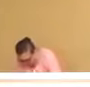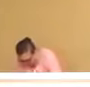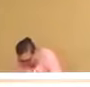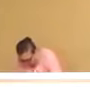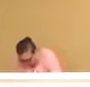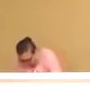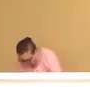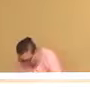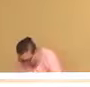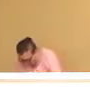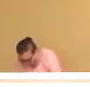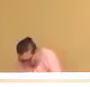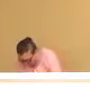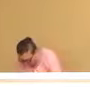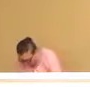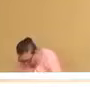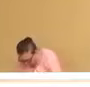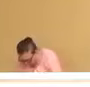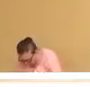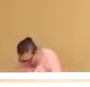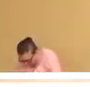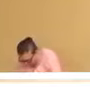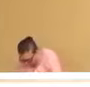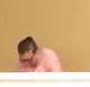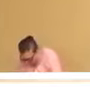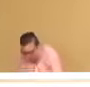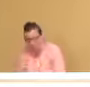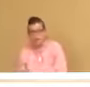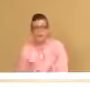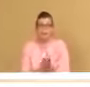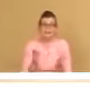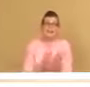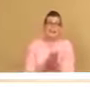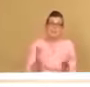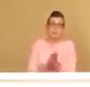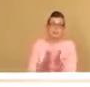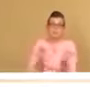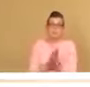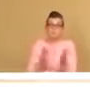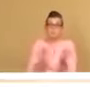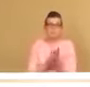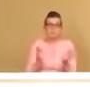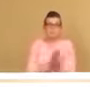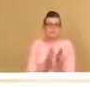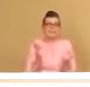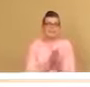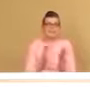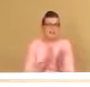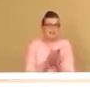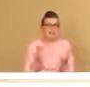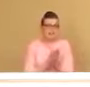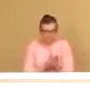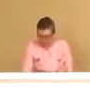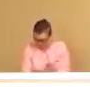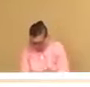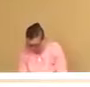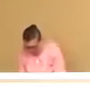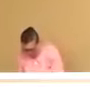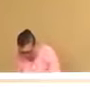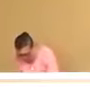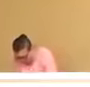intervened with that and messed everything up. Amen. No, He didn't mess anything up. He messed up my plans because He